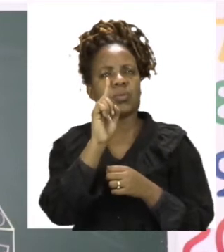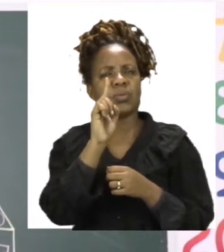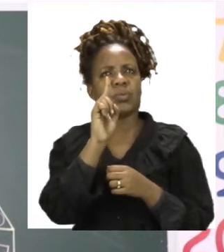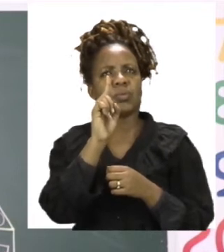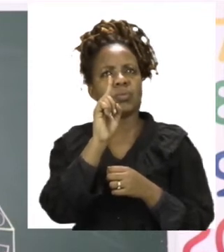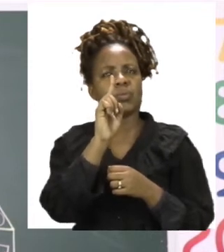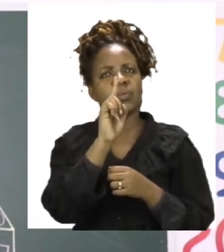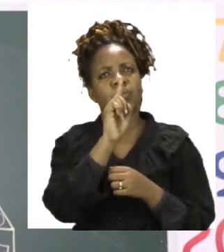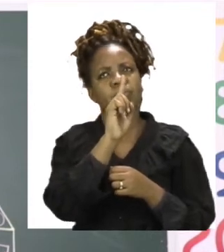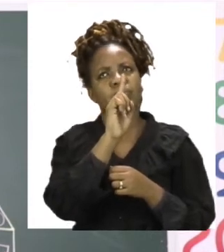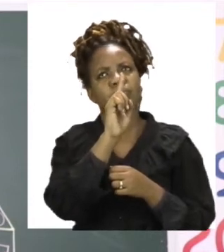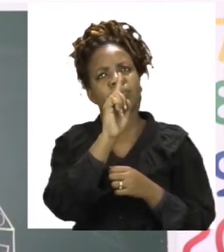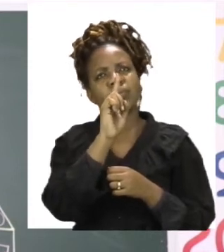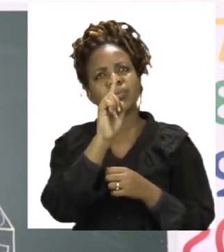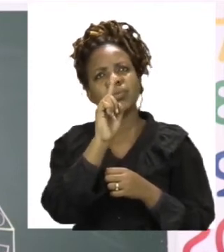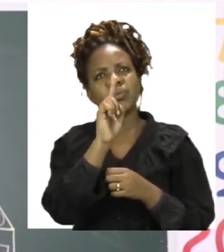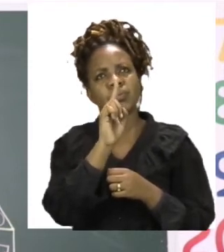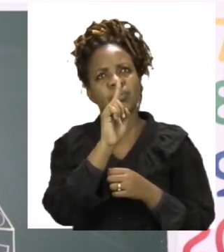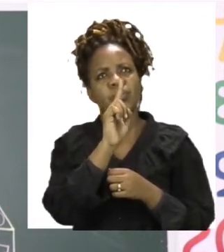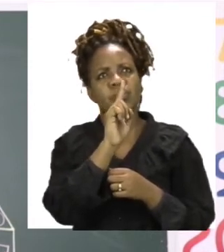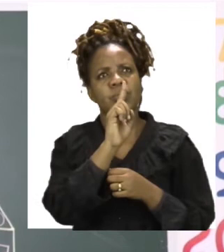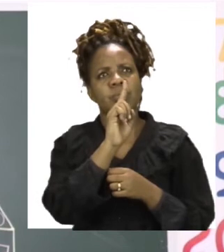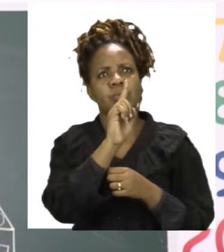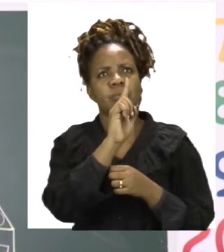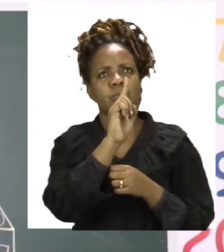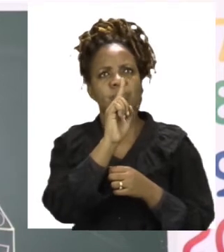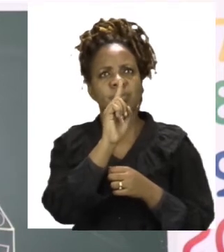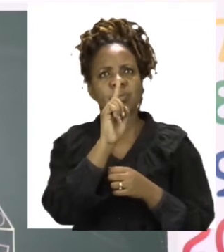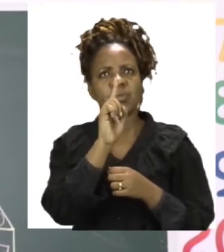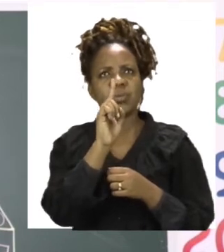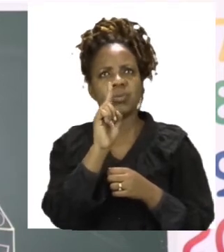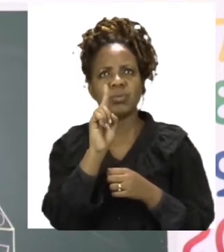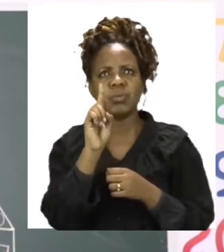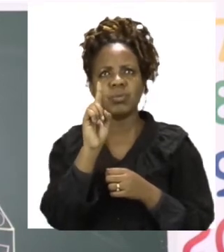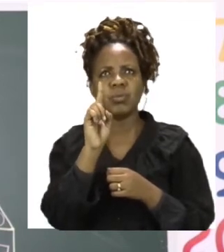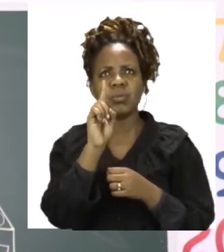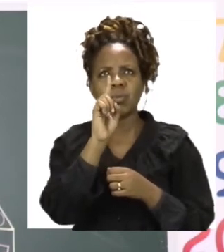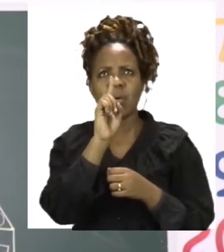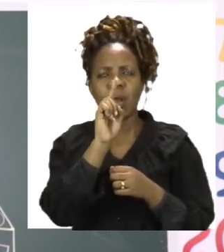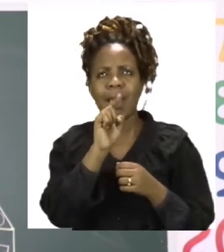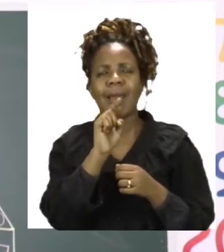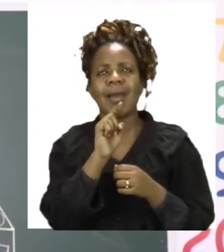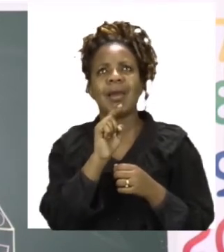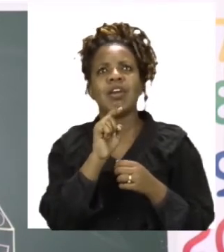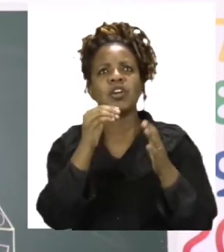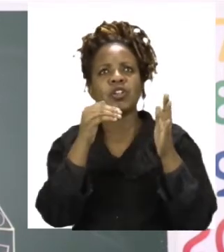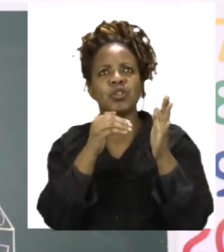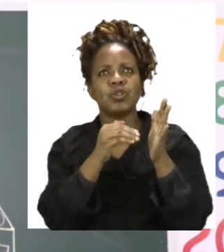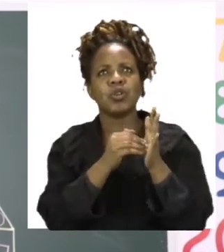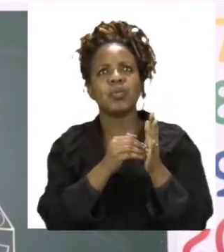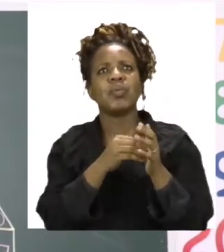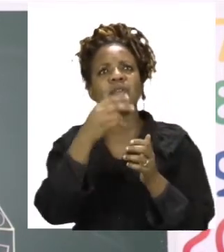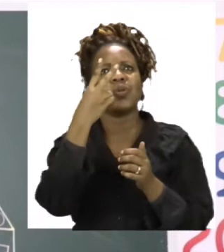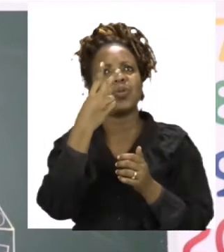25, 26, 27, 28, 29, and then he sees him